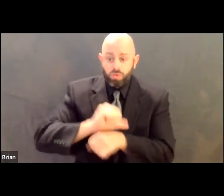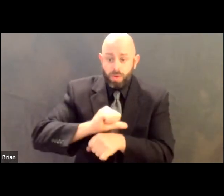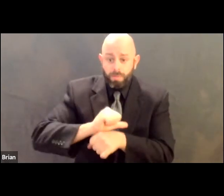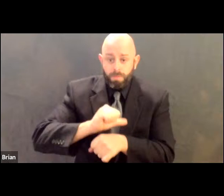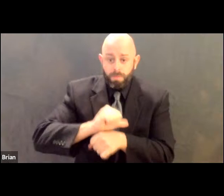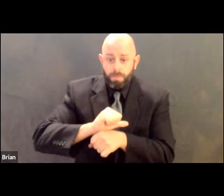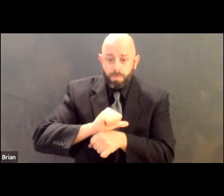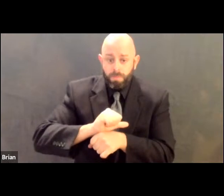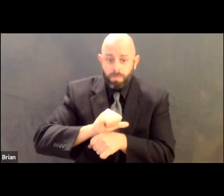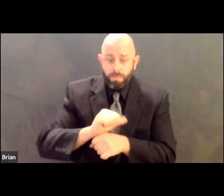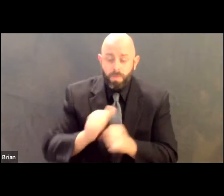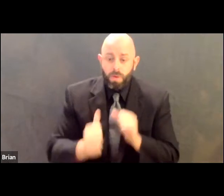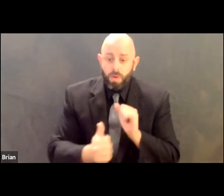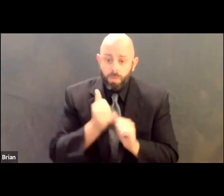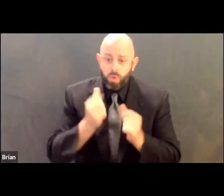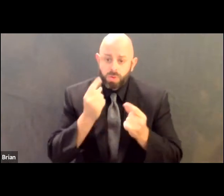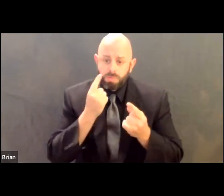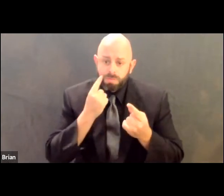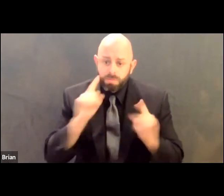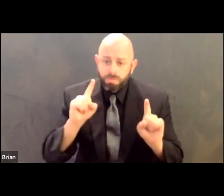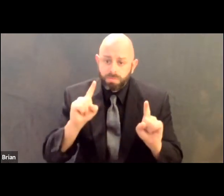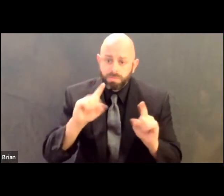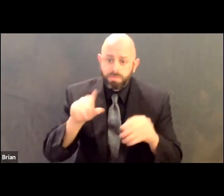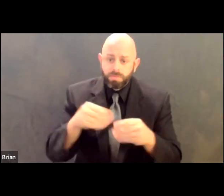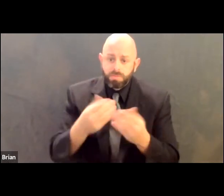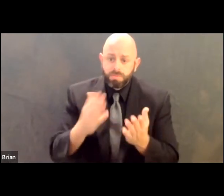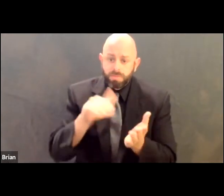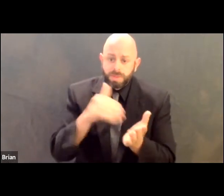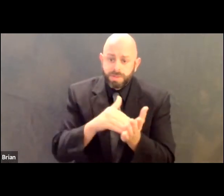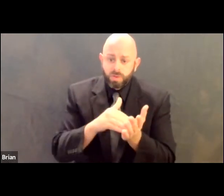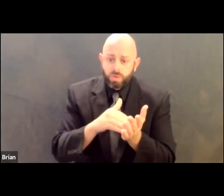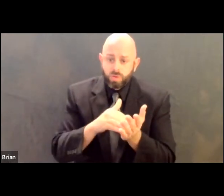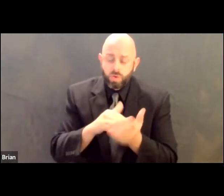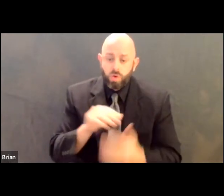most productive distribution center is the one in which 40% of the